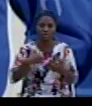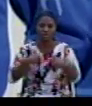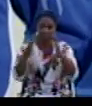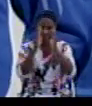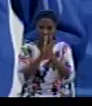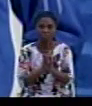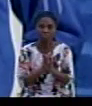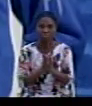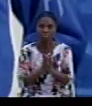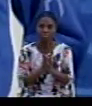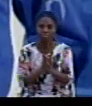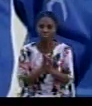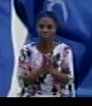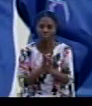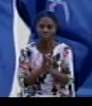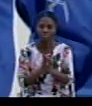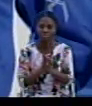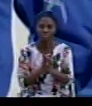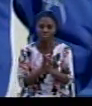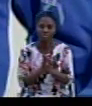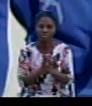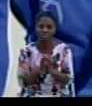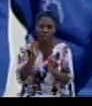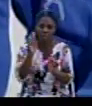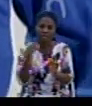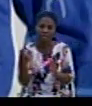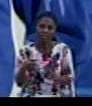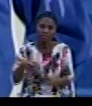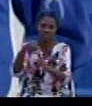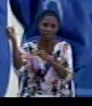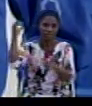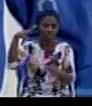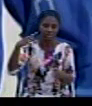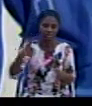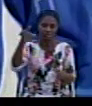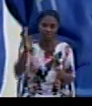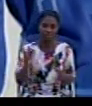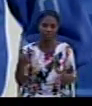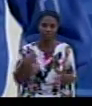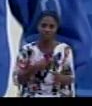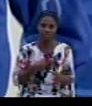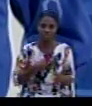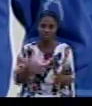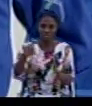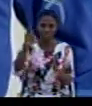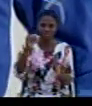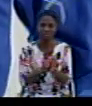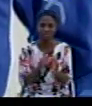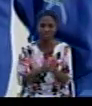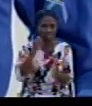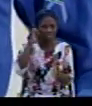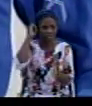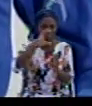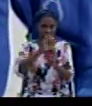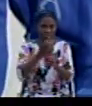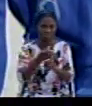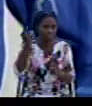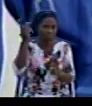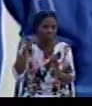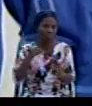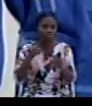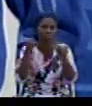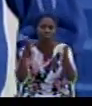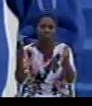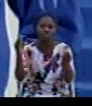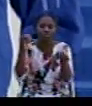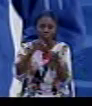and by the special grace of God, we realized that his condition was much more better. The Baba got up and started walking